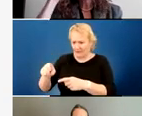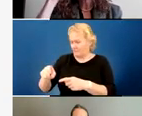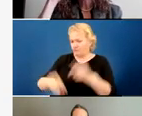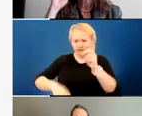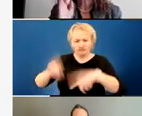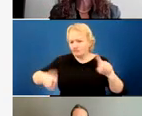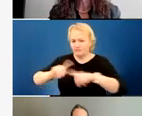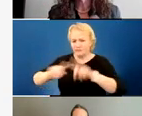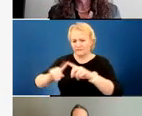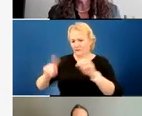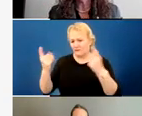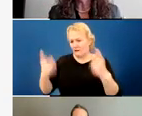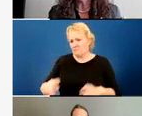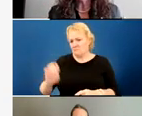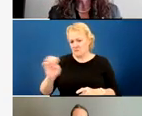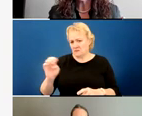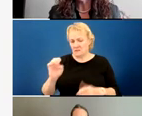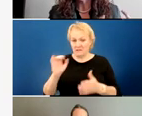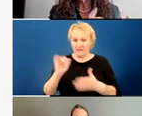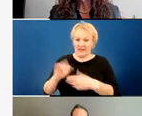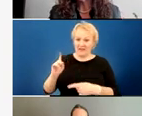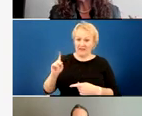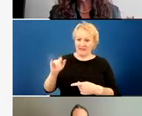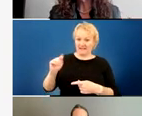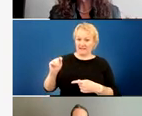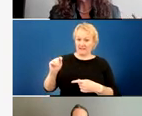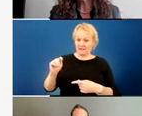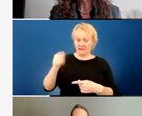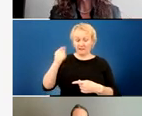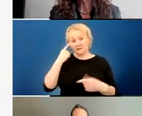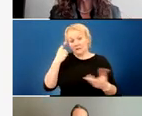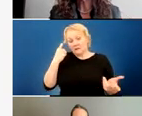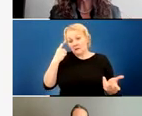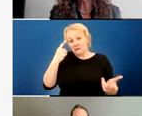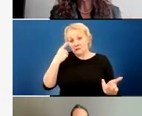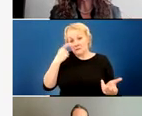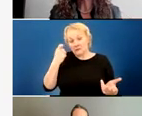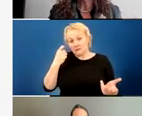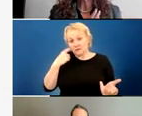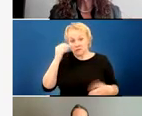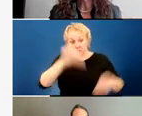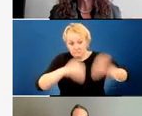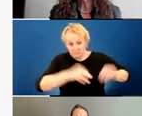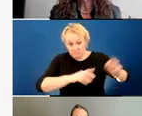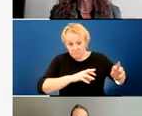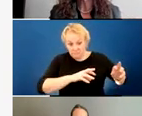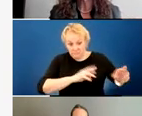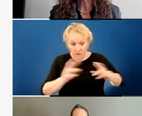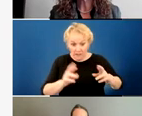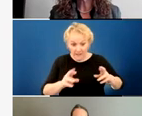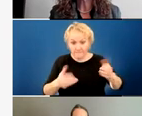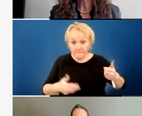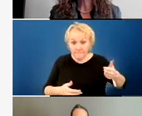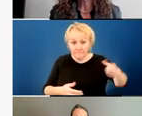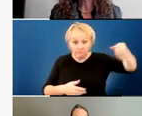emergencies. And so that kit, just because you establish your emergency kit and you pack it up and you